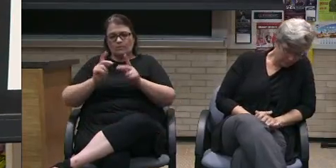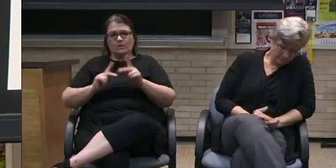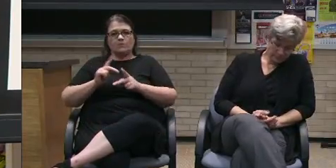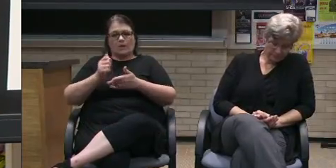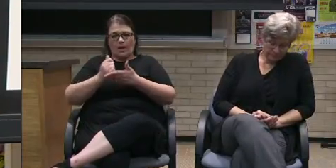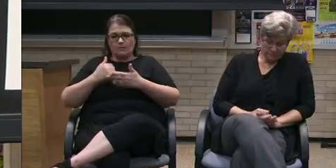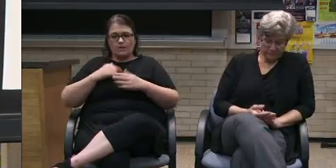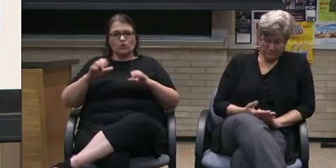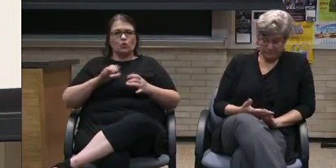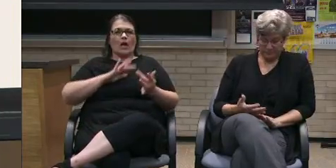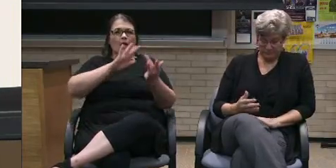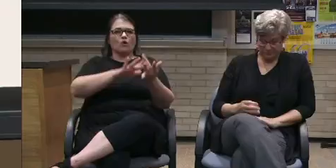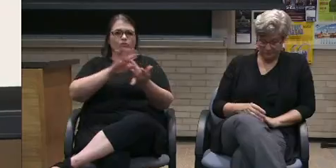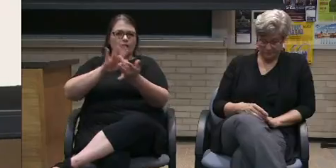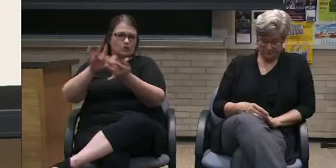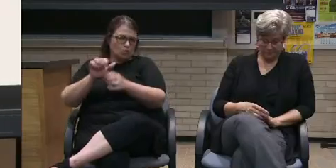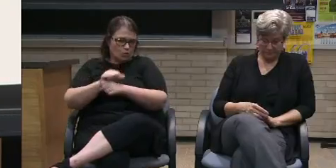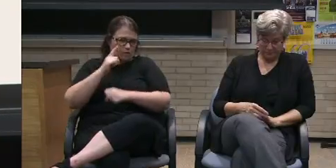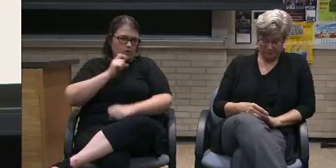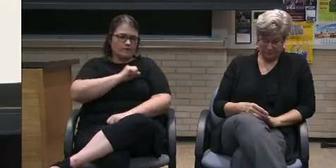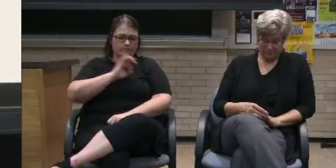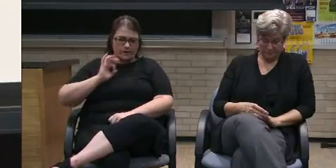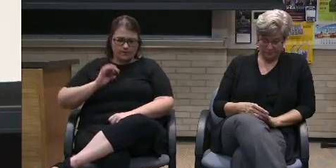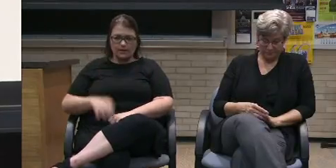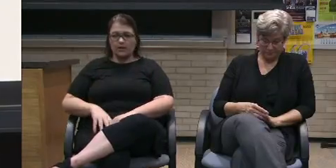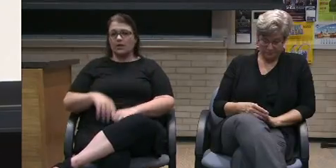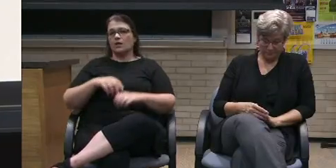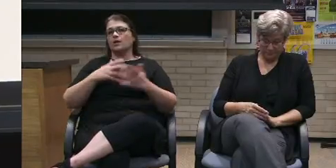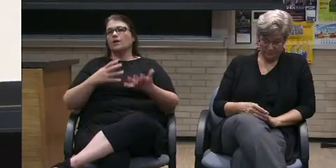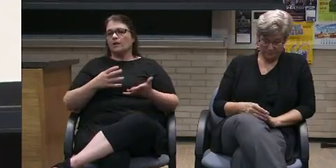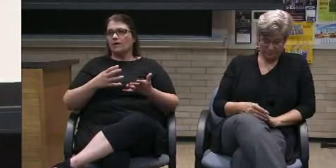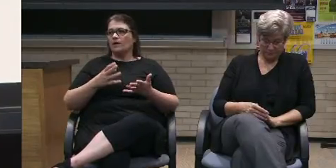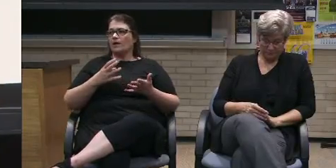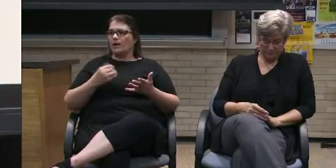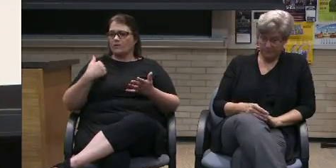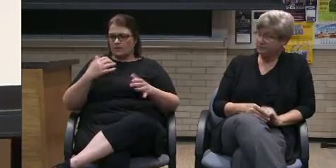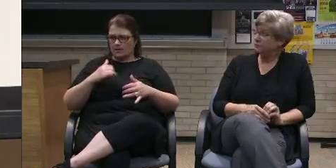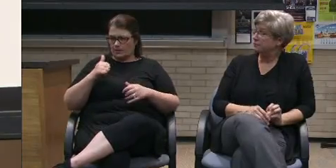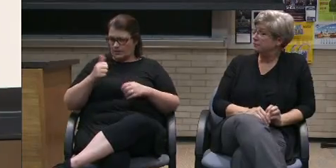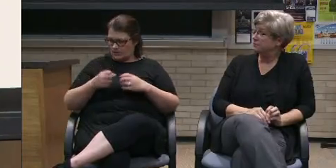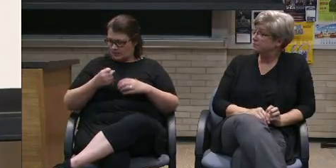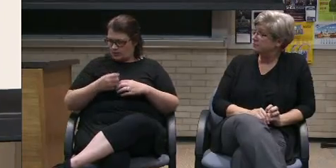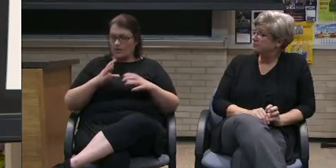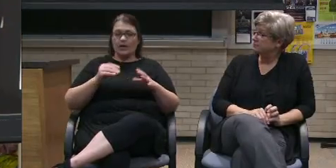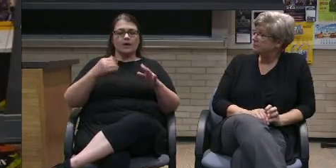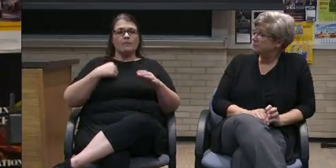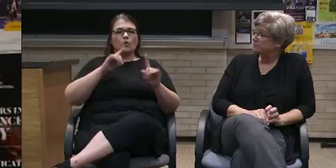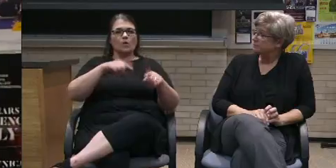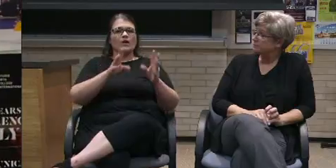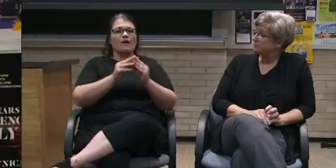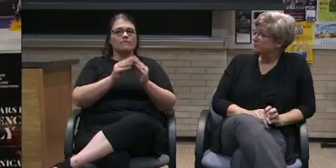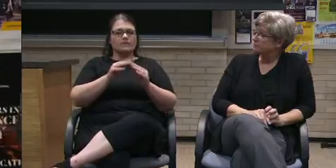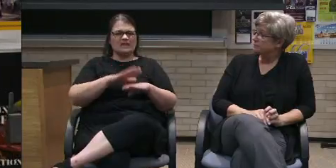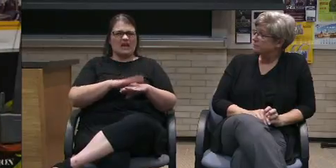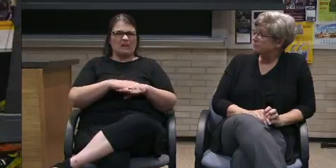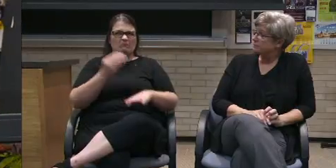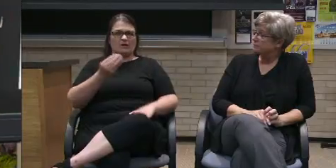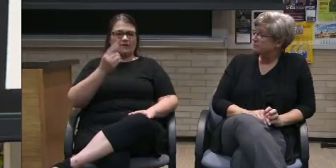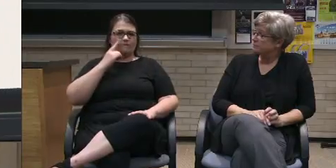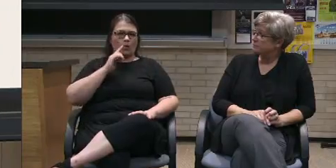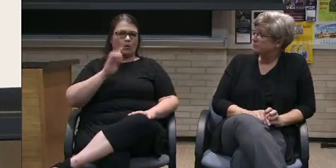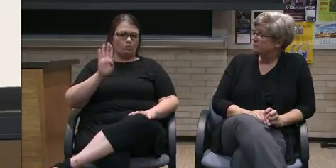faculty. Gold alumni are graduates of the last decade. And I'm going to a conference on Monday near Boston. Our president